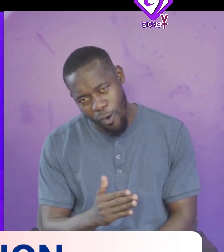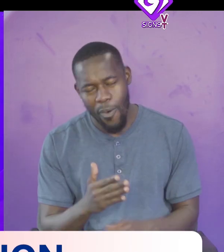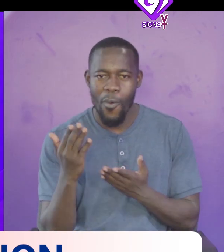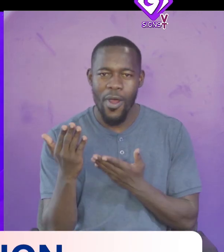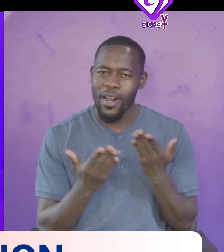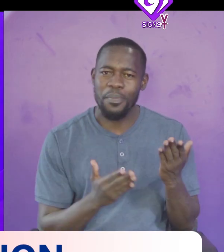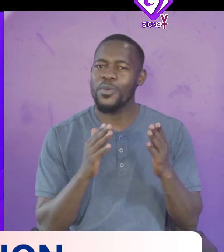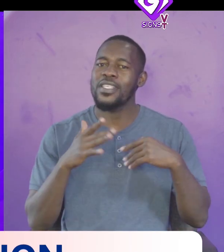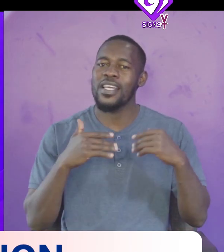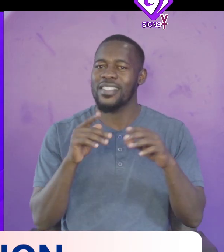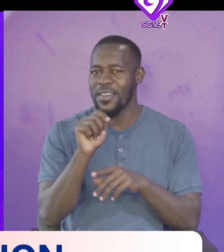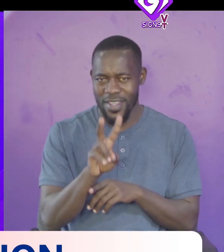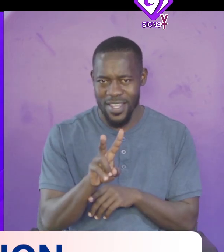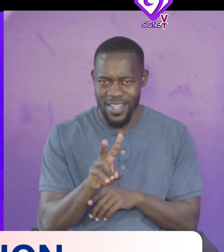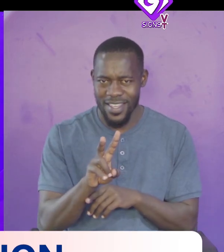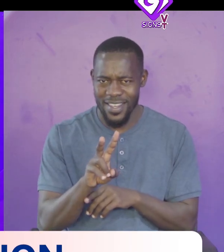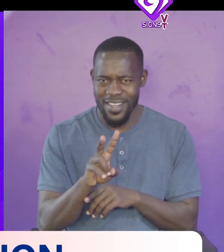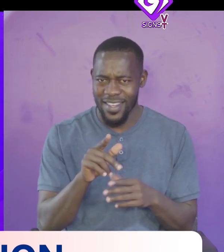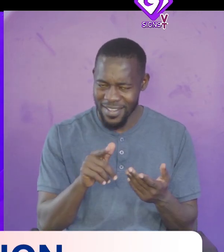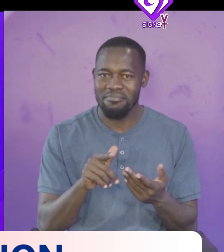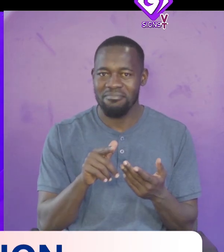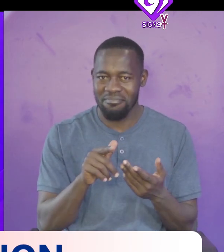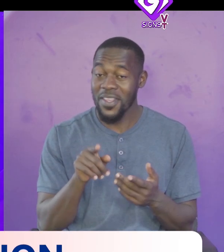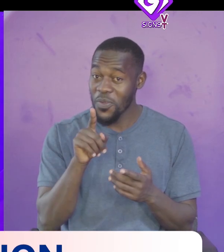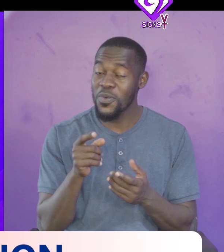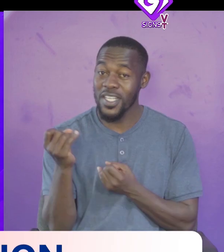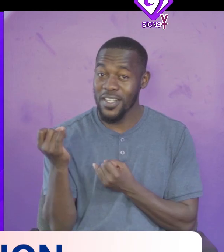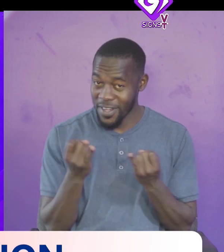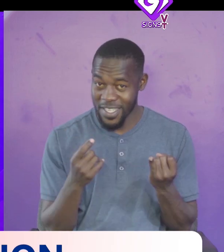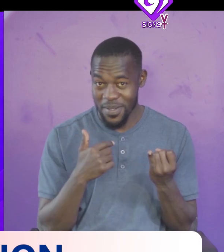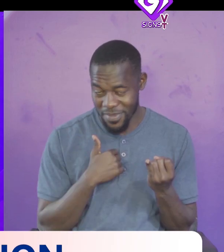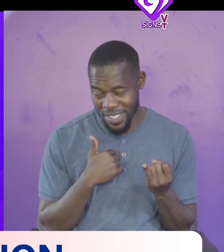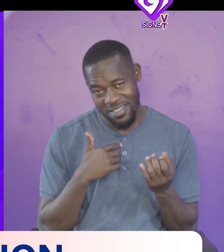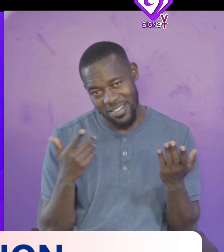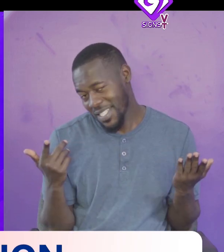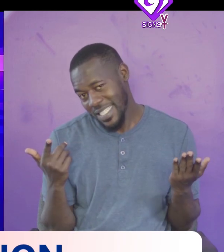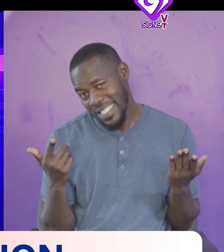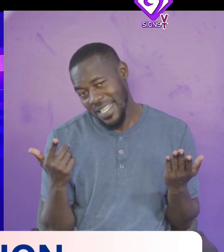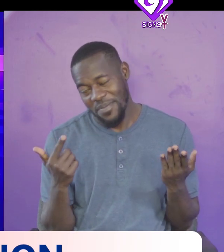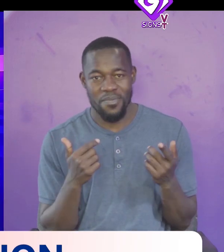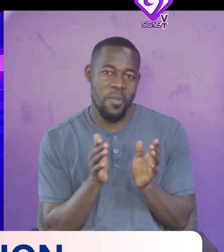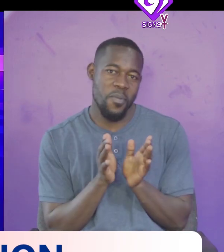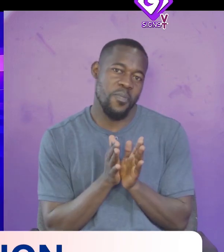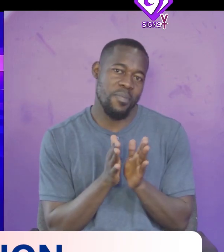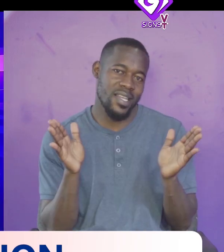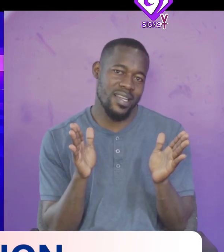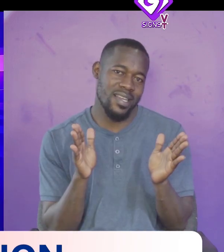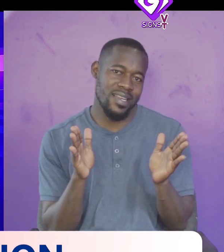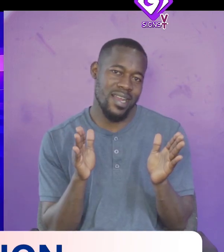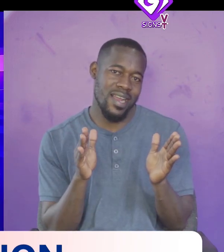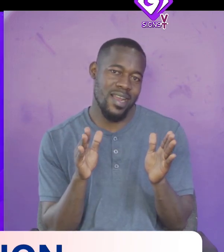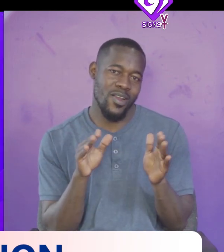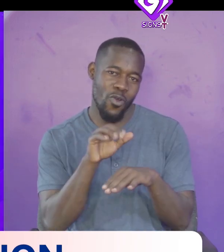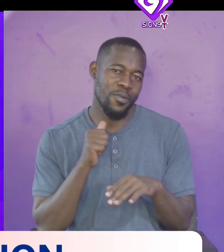bwana. Nilisikia mlinipigia debe sana maombi. Excess. Na kelele ile mlipiga wa Kenya. That is why we are here. And